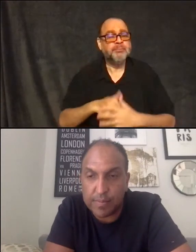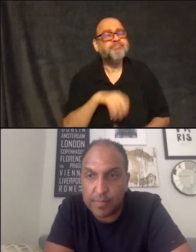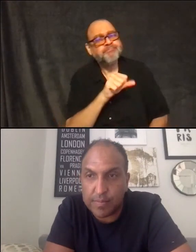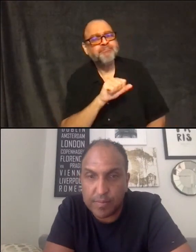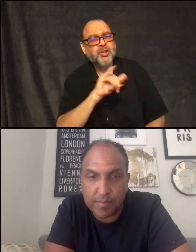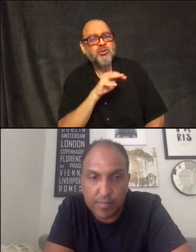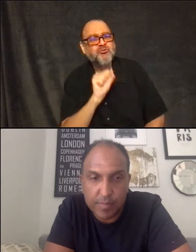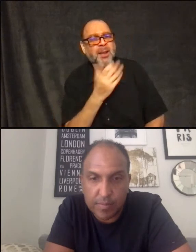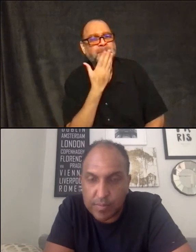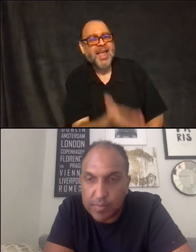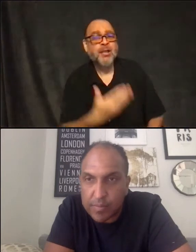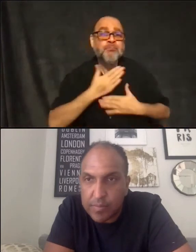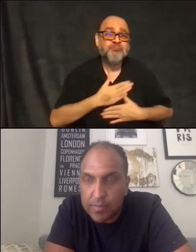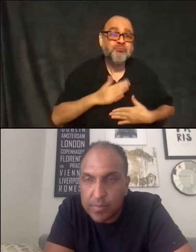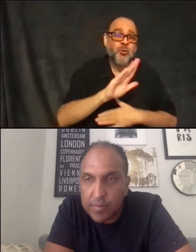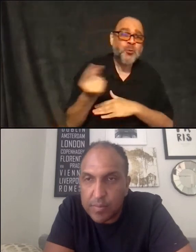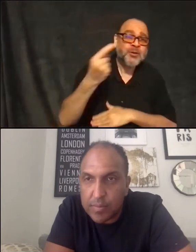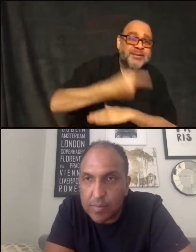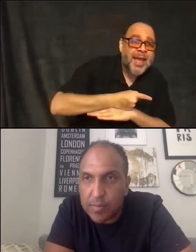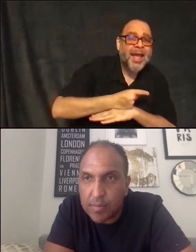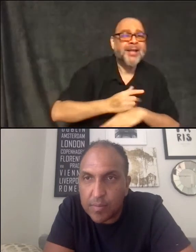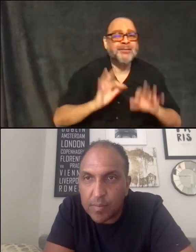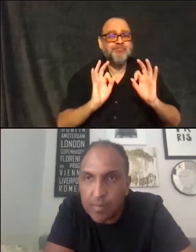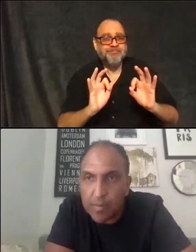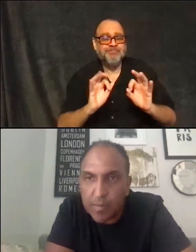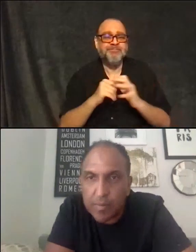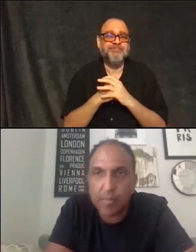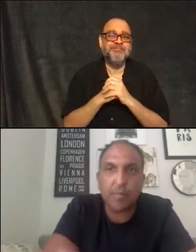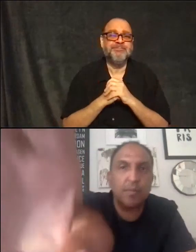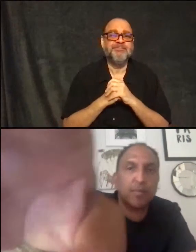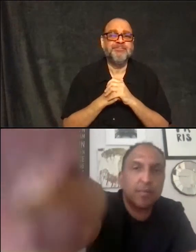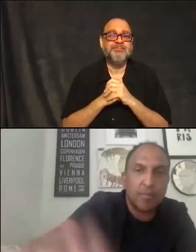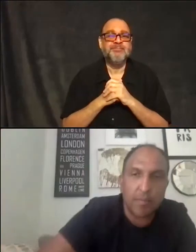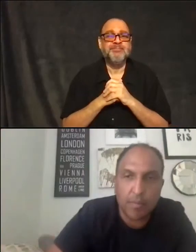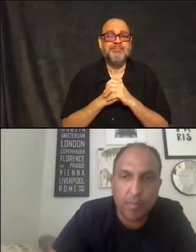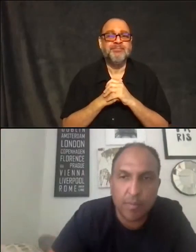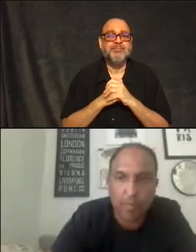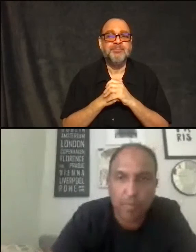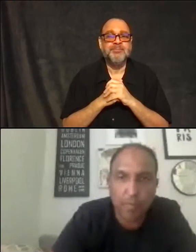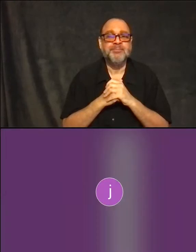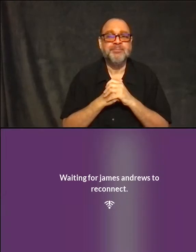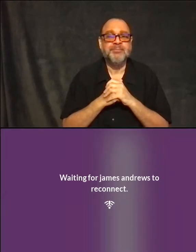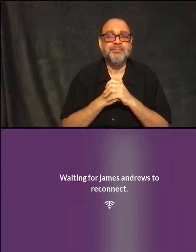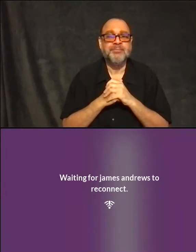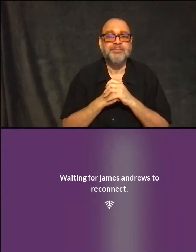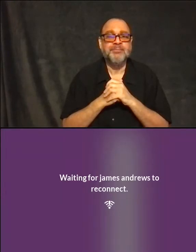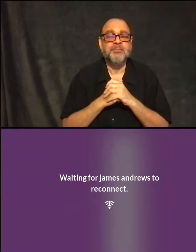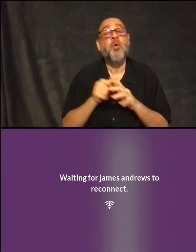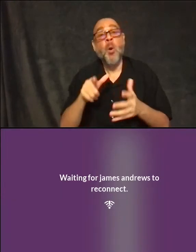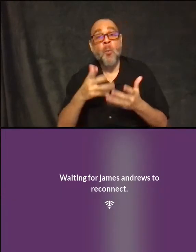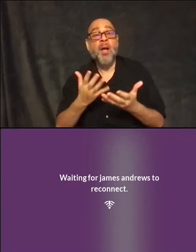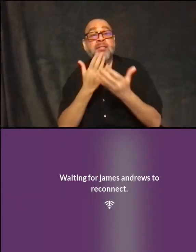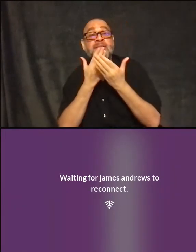right. Enjoy the rest of your day and time. All right. Can you hear me? Yes, we can. Well, thank you very much.